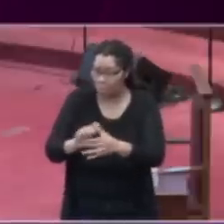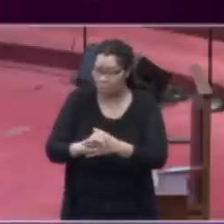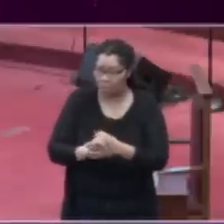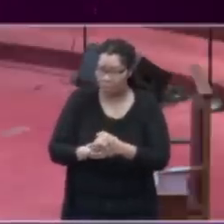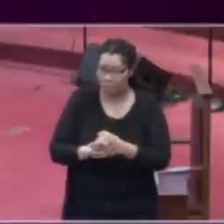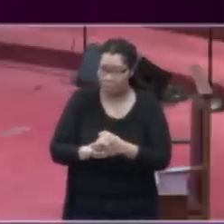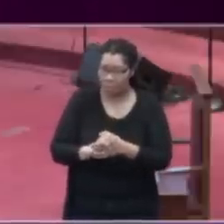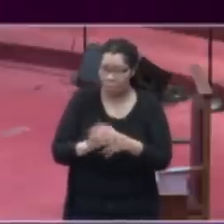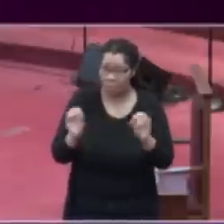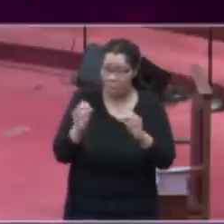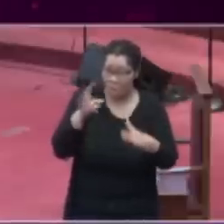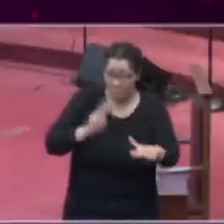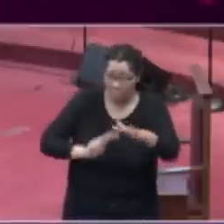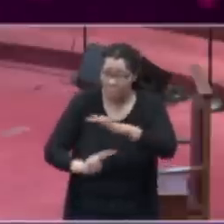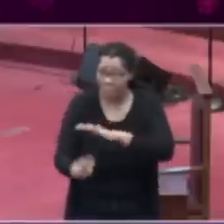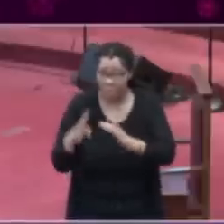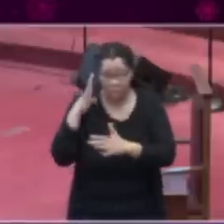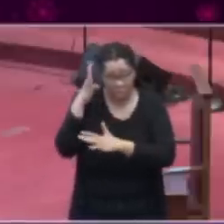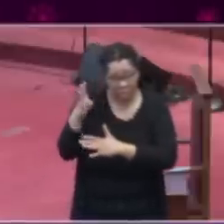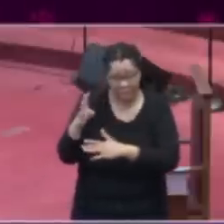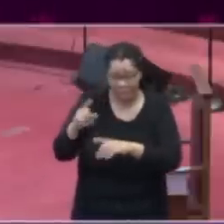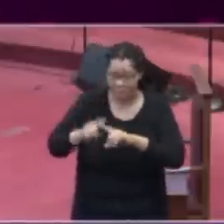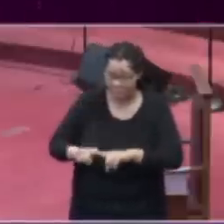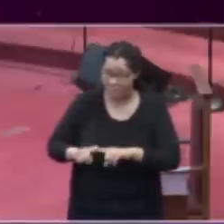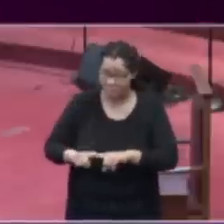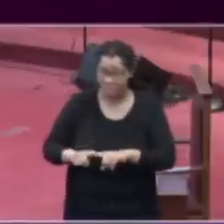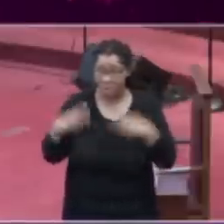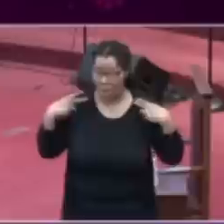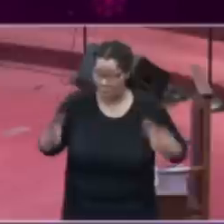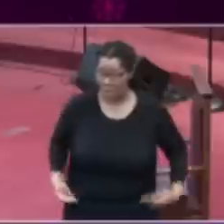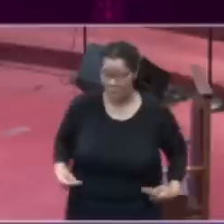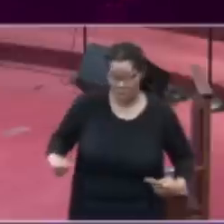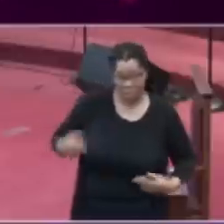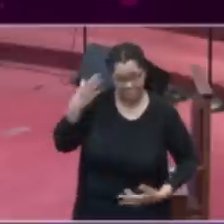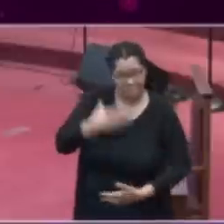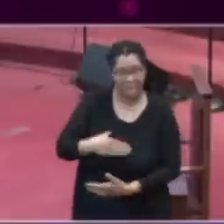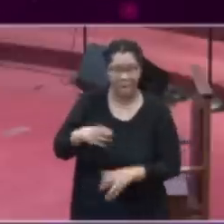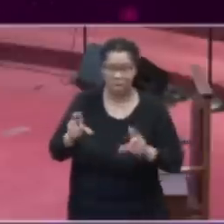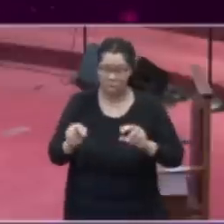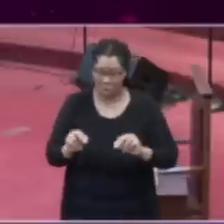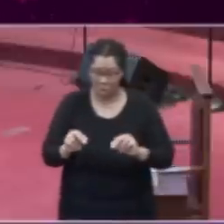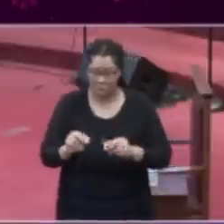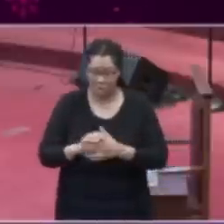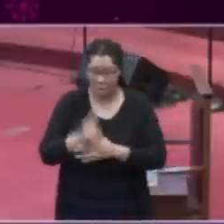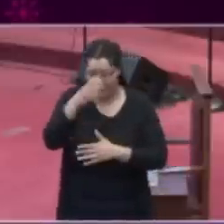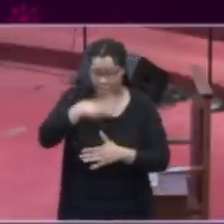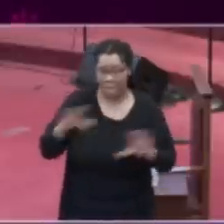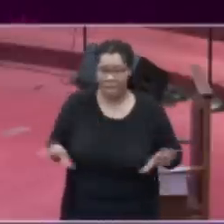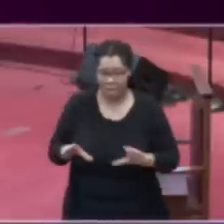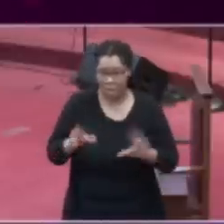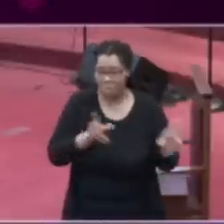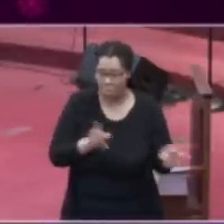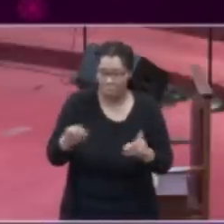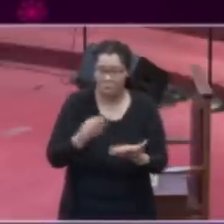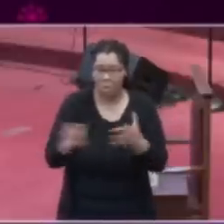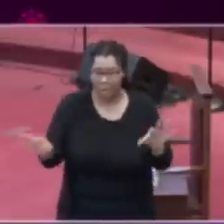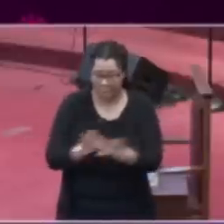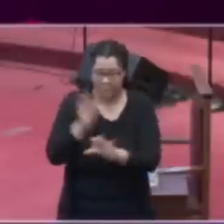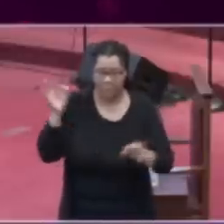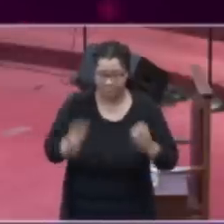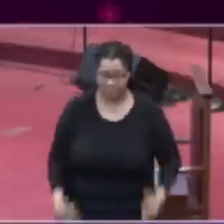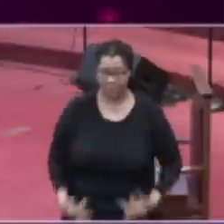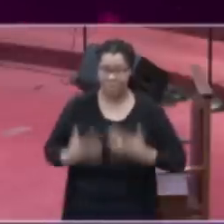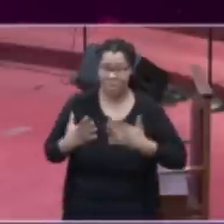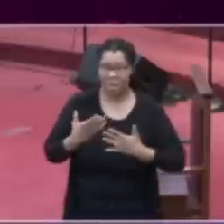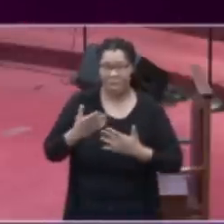For no prophecy was ever made by an act of human will, but men moved by the Holy Spirit spoke